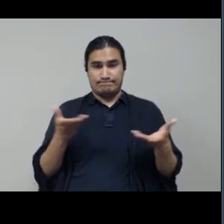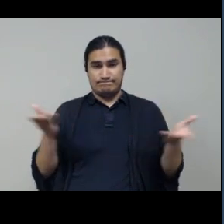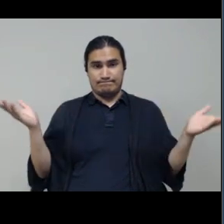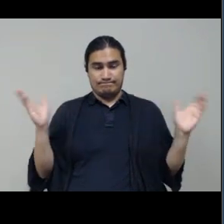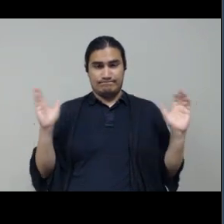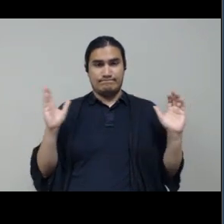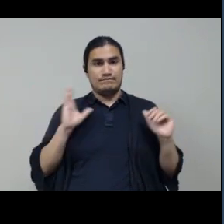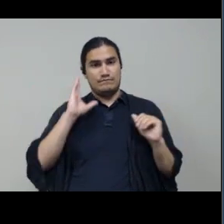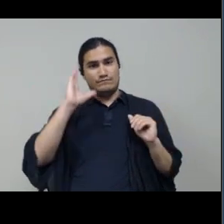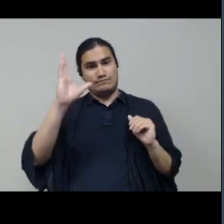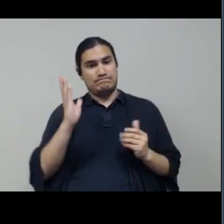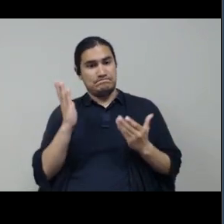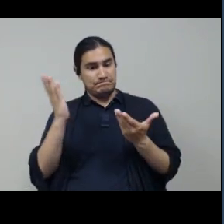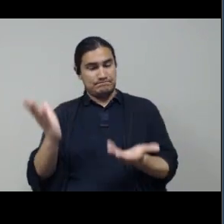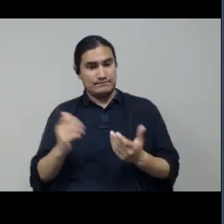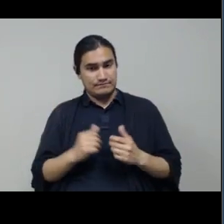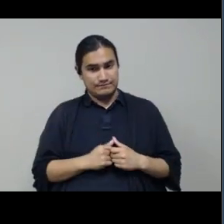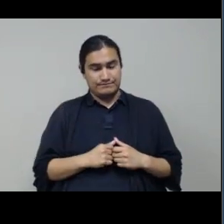I'll entertain a motion.